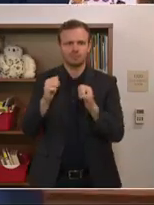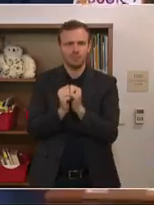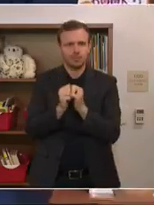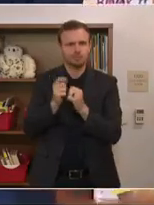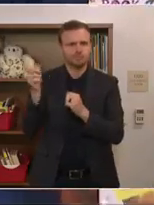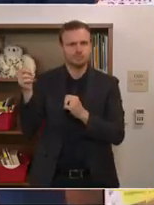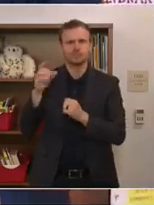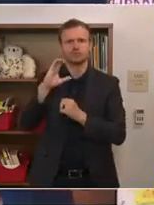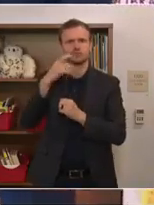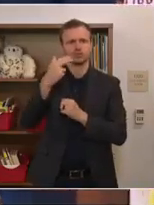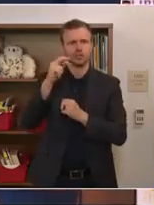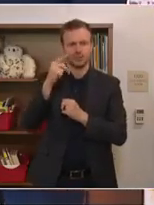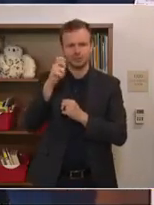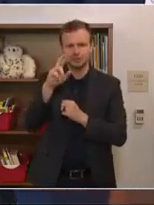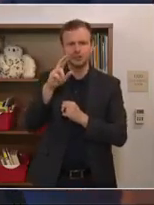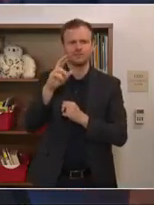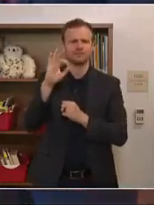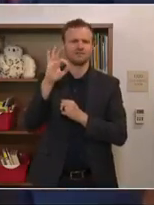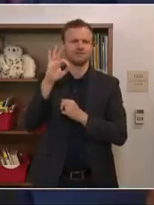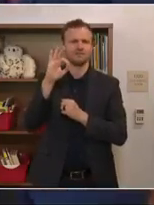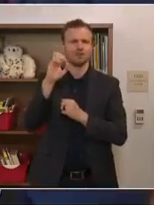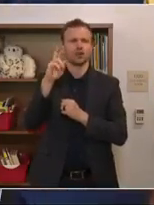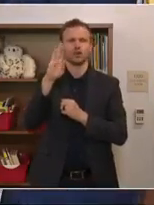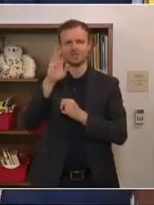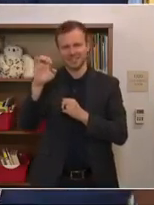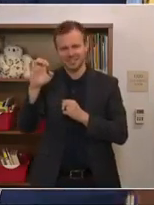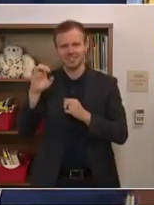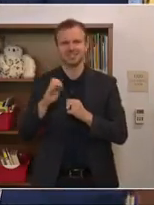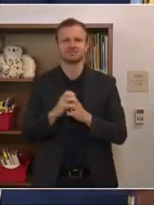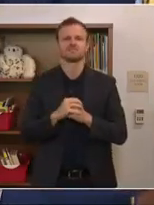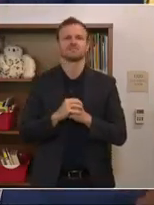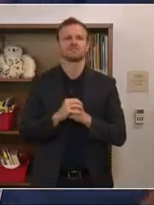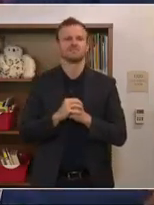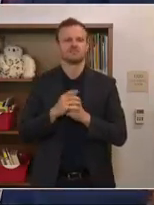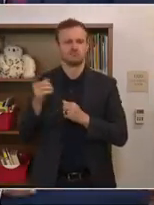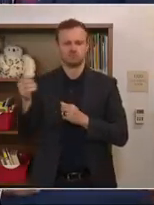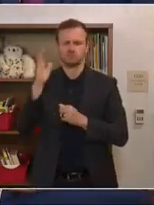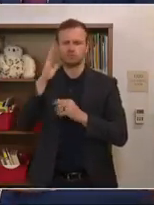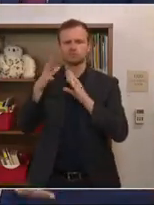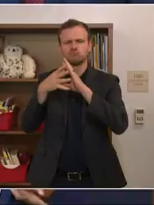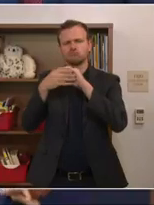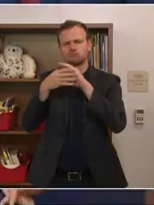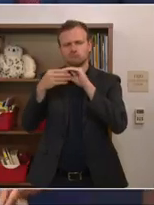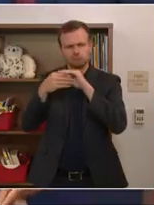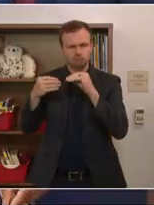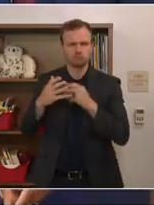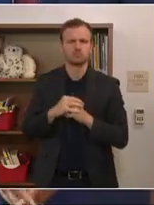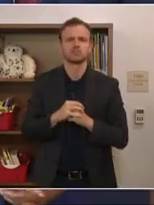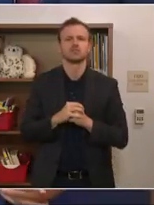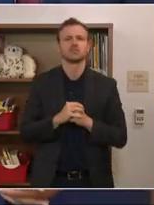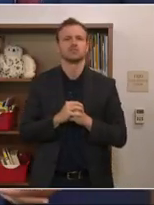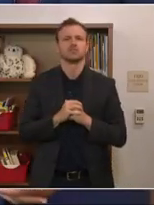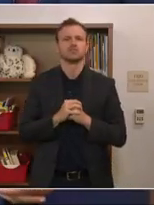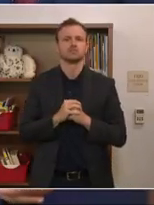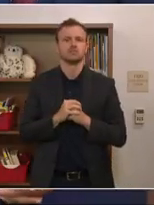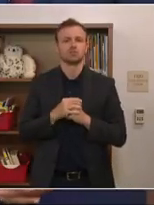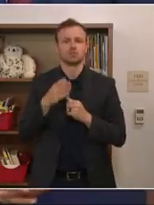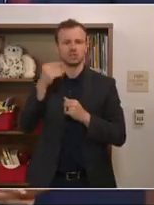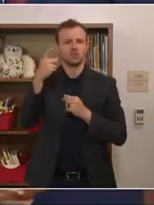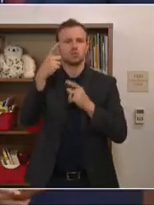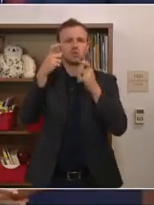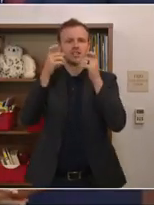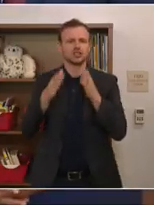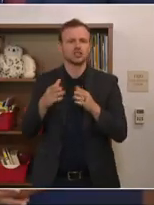with Chancellor Louis Fairby of DC Public Schools, who you'll hear from, as well as Delano Hunter, who leads